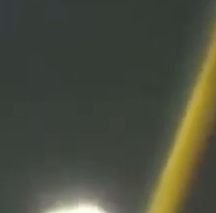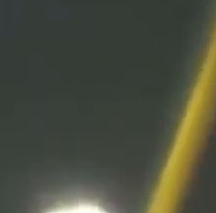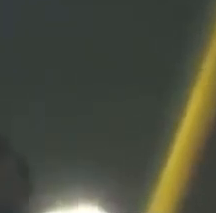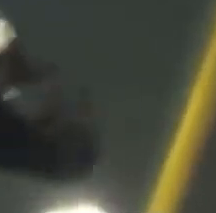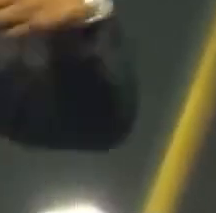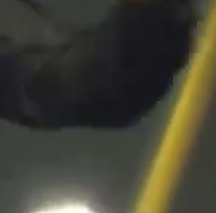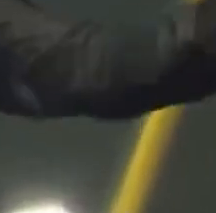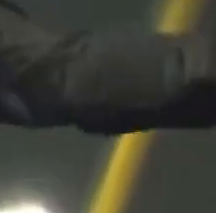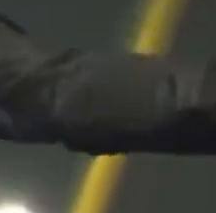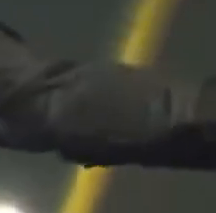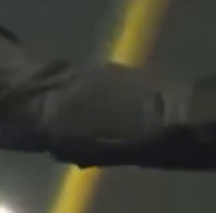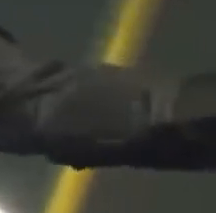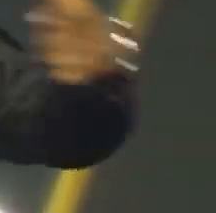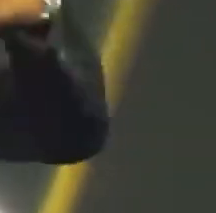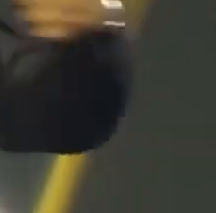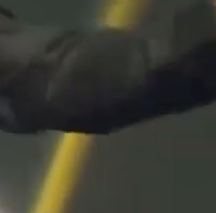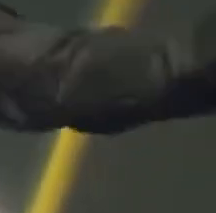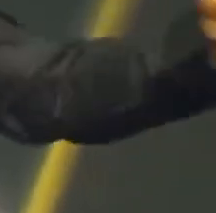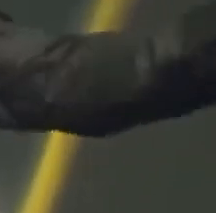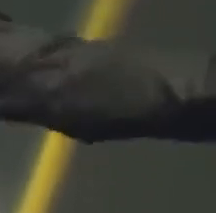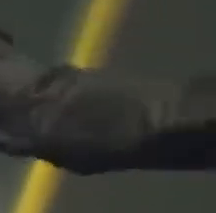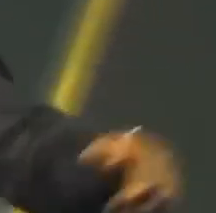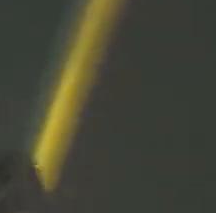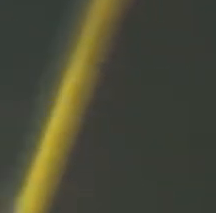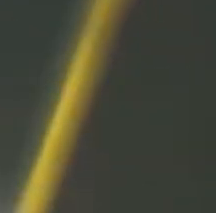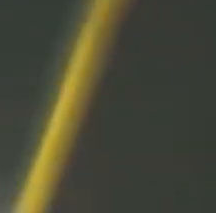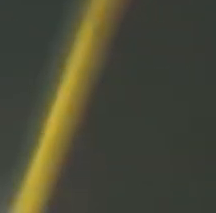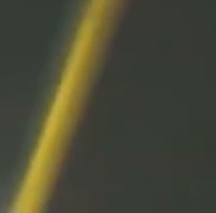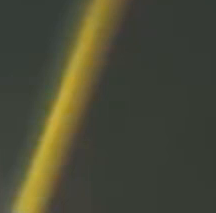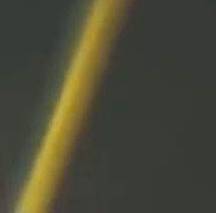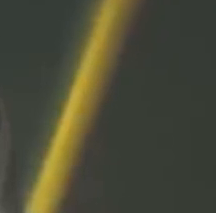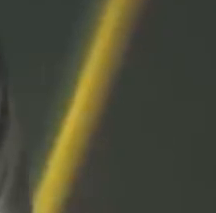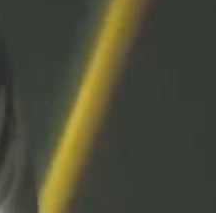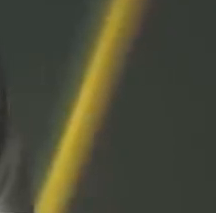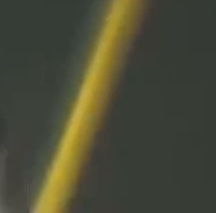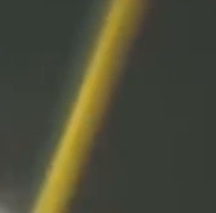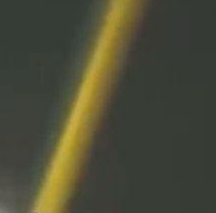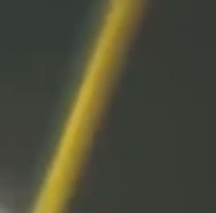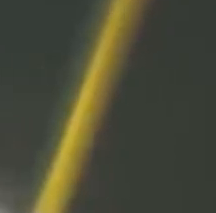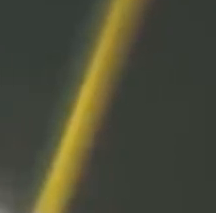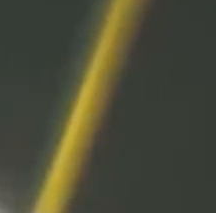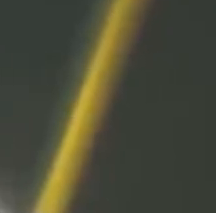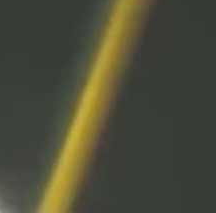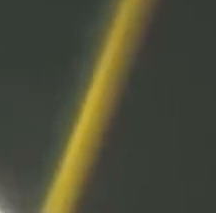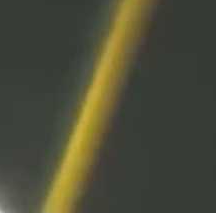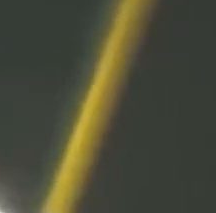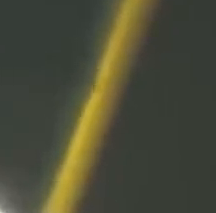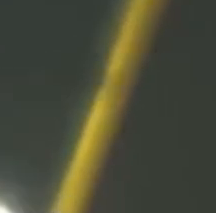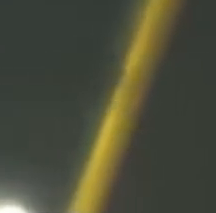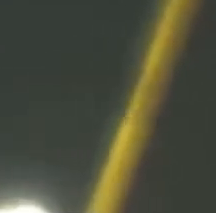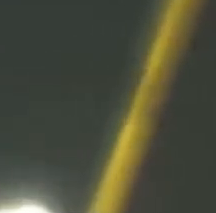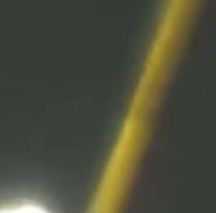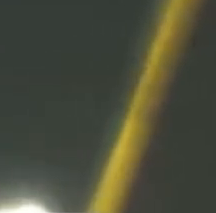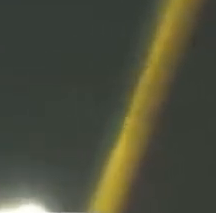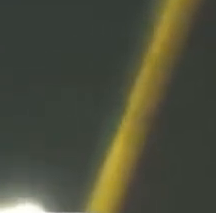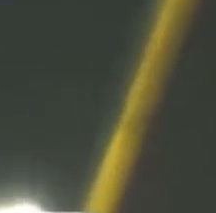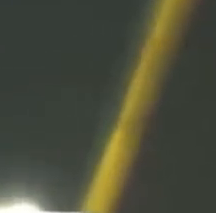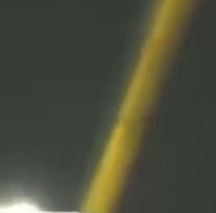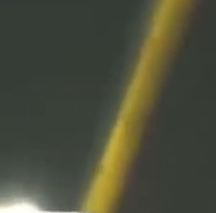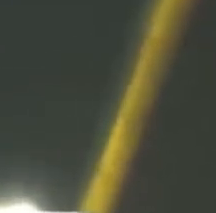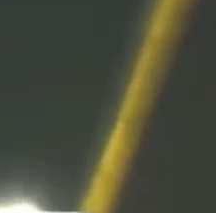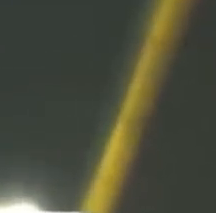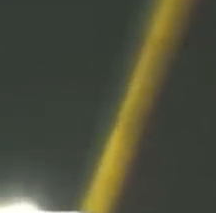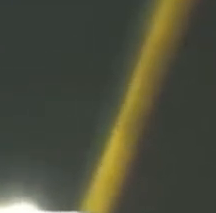to his speakings, his vocal communications alone, but that it's a holistic capture of